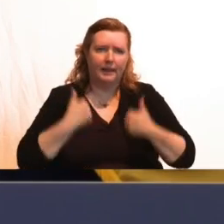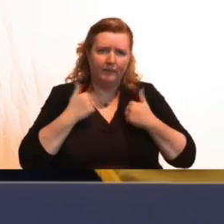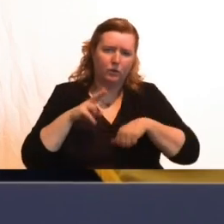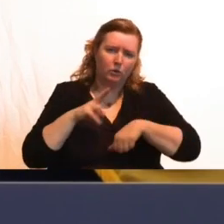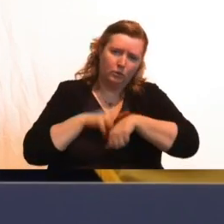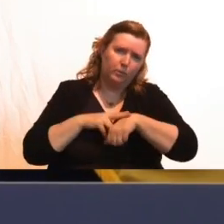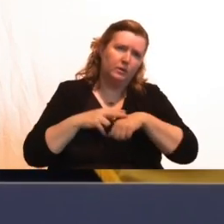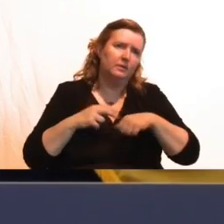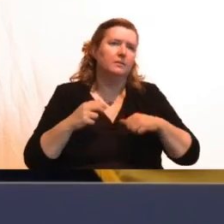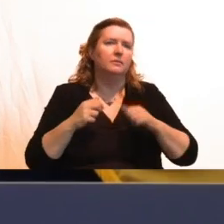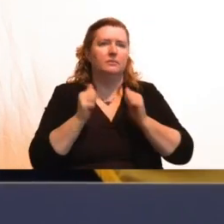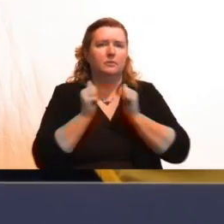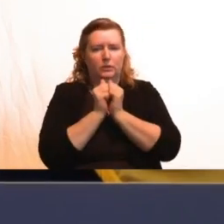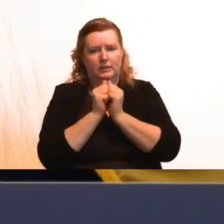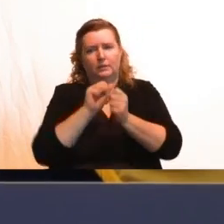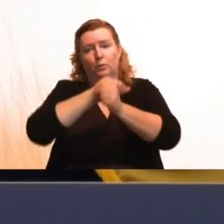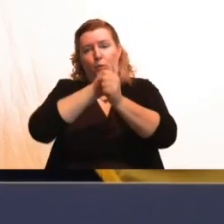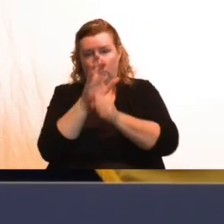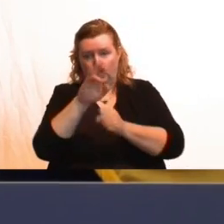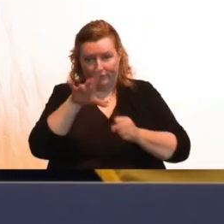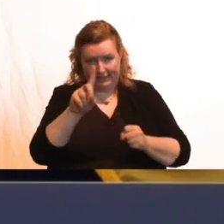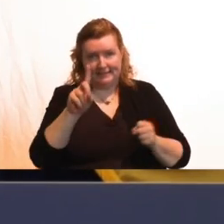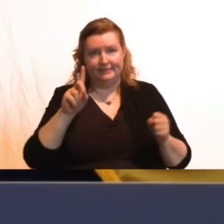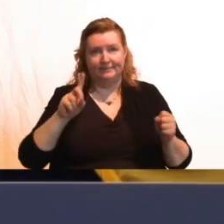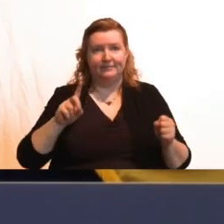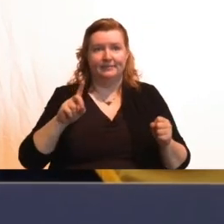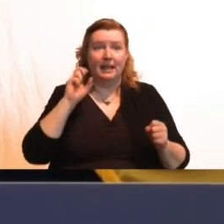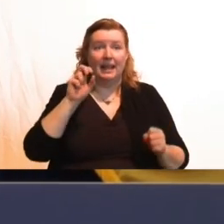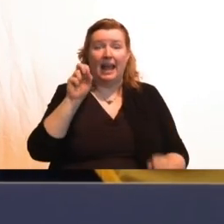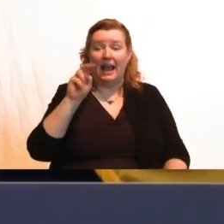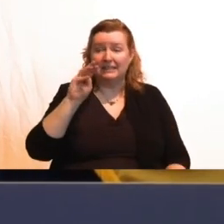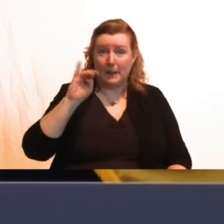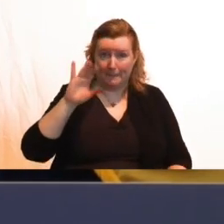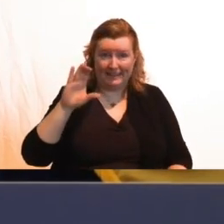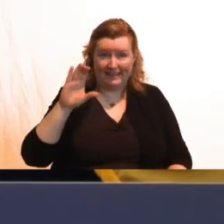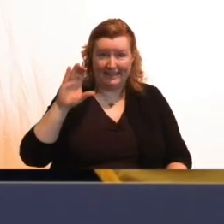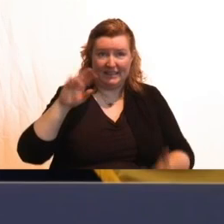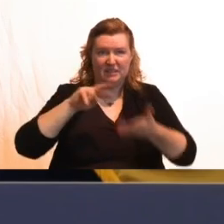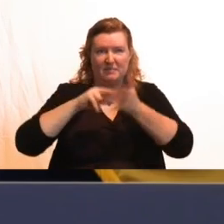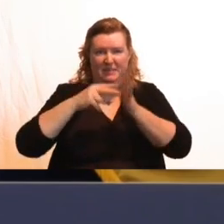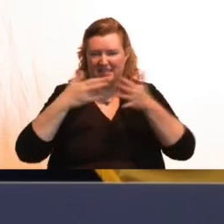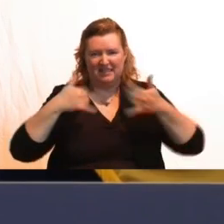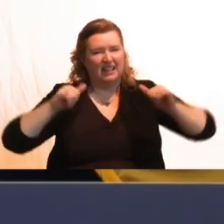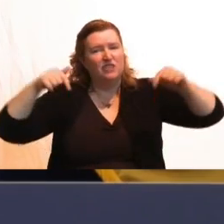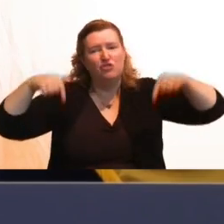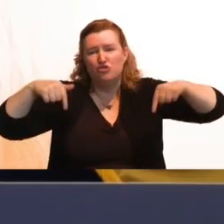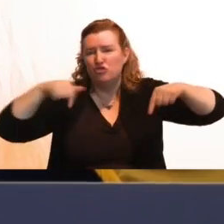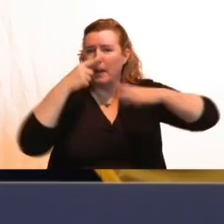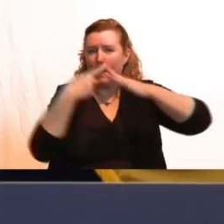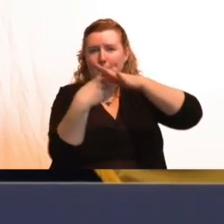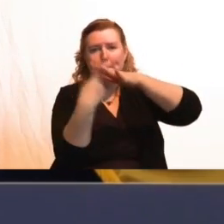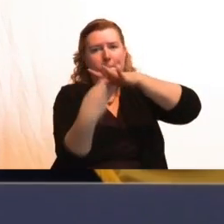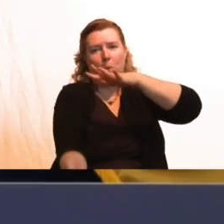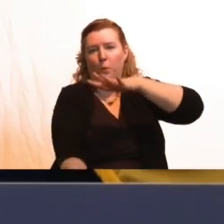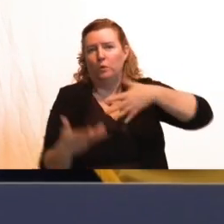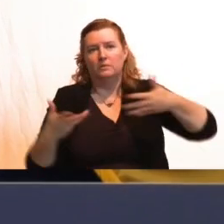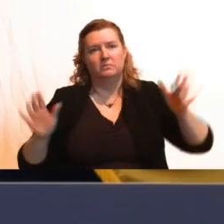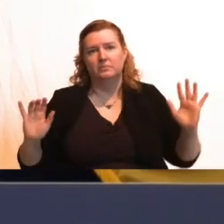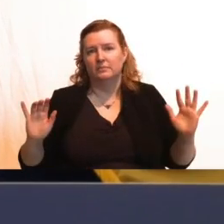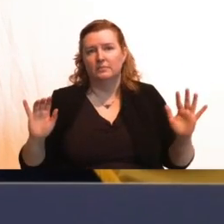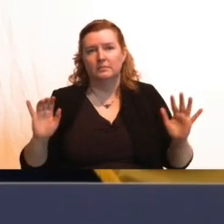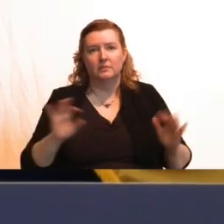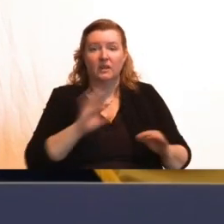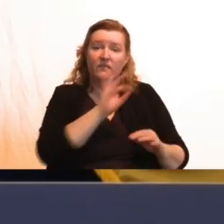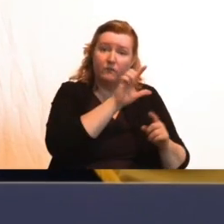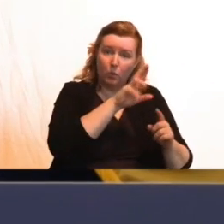us 104 years after the pandemic of 1918. Your first, how did it impact the